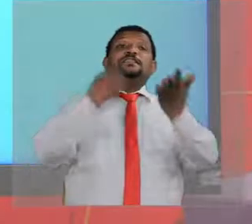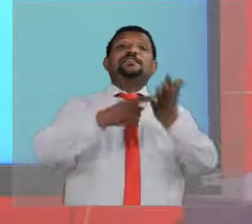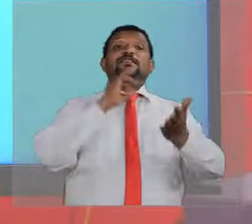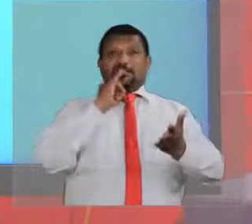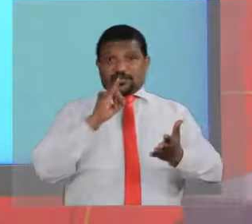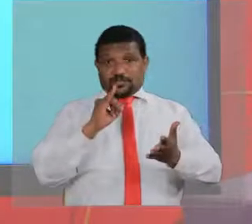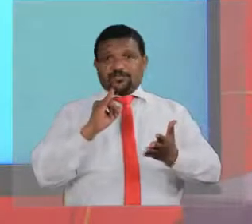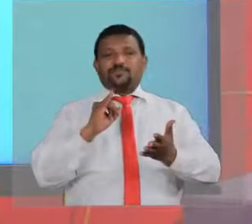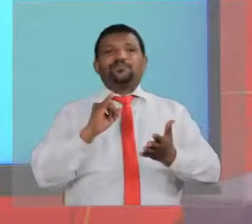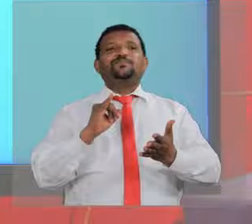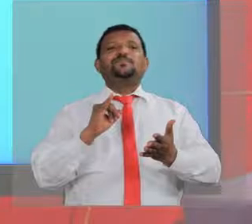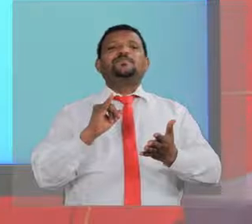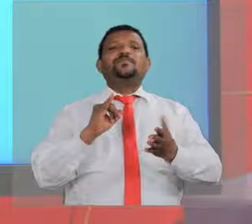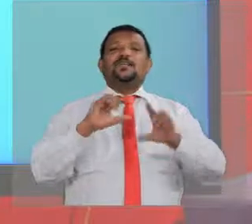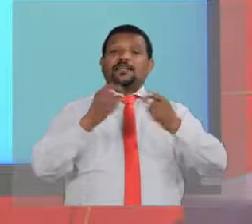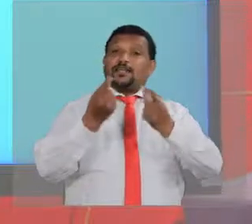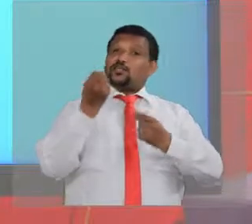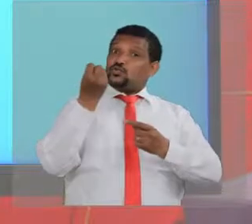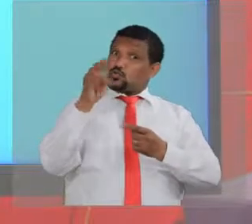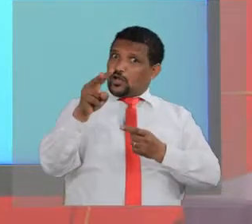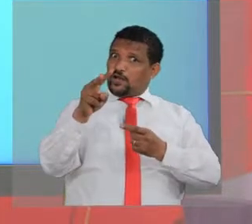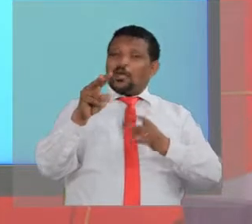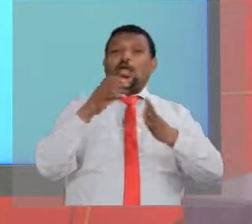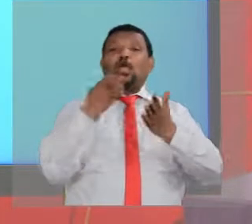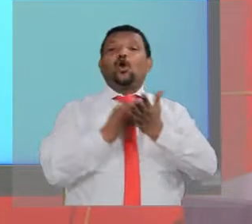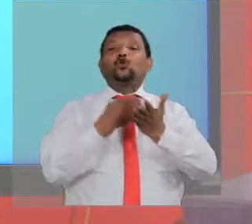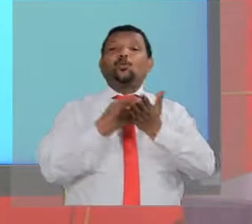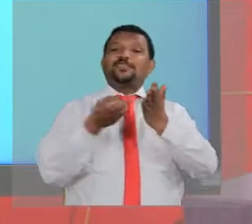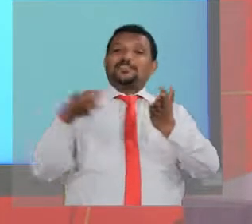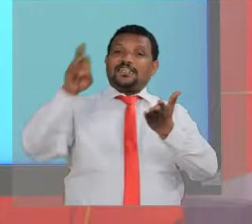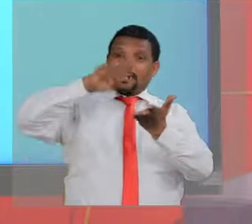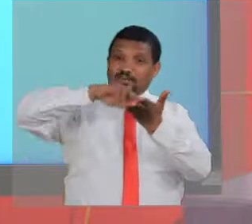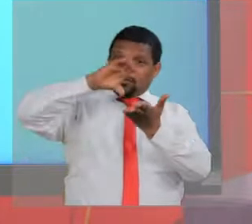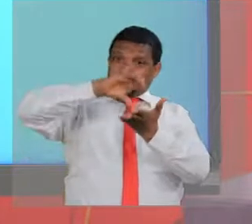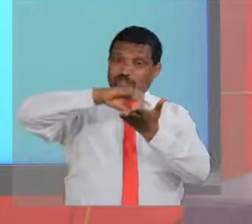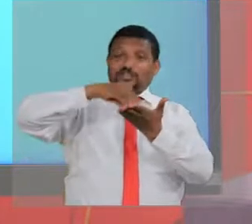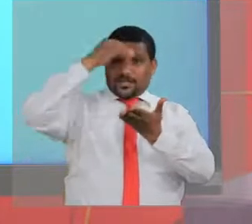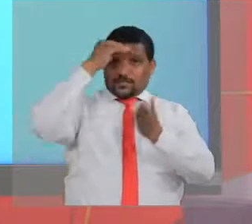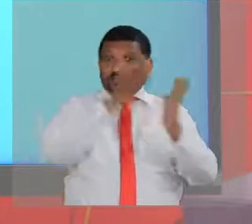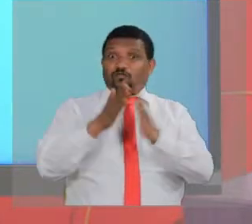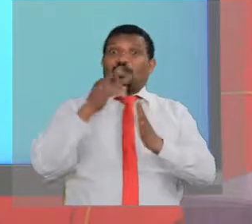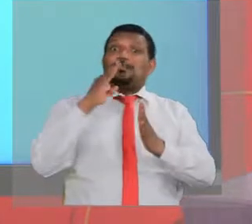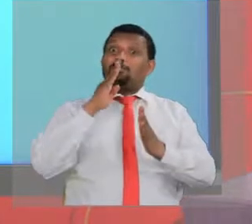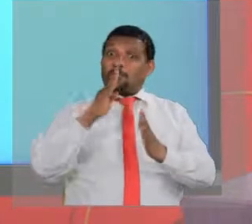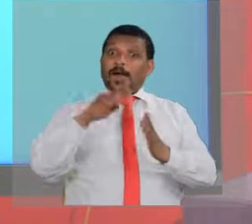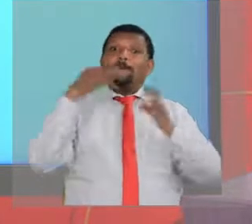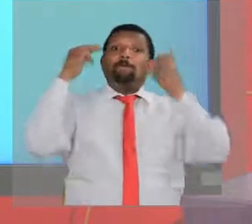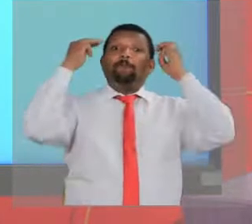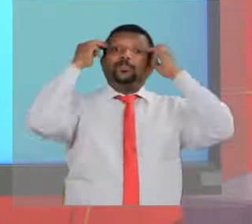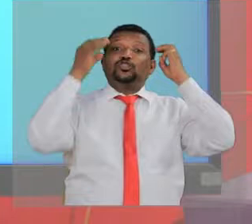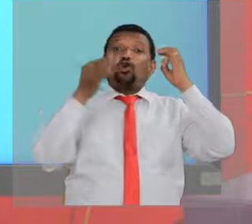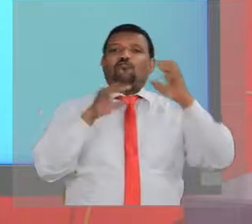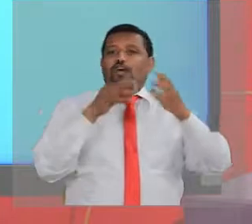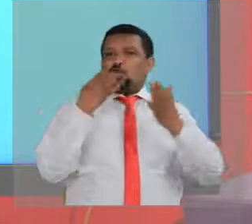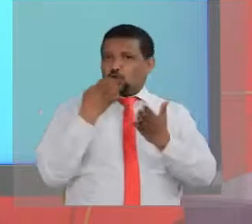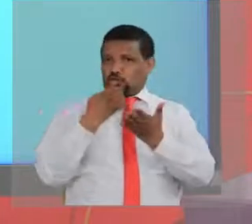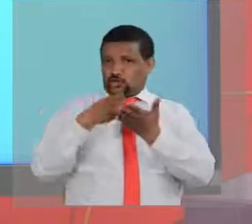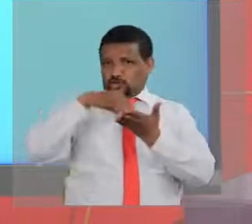This is grade 12 economics revision lesson provided by the Ministry of Education.